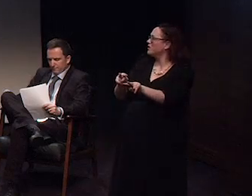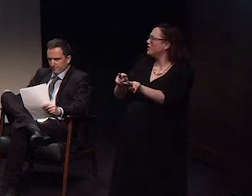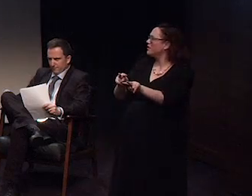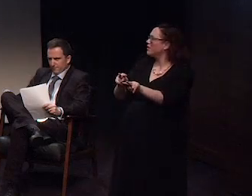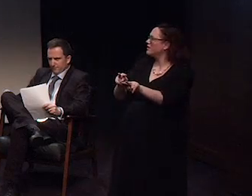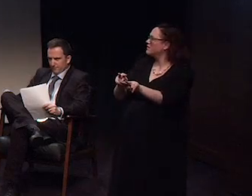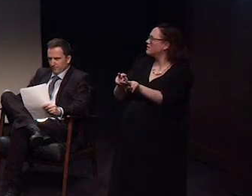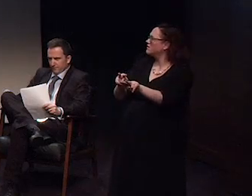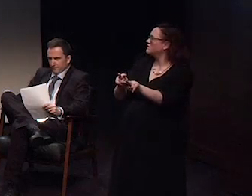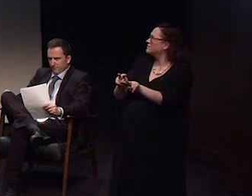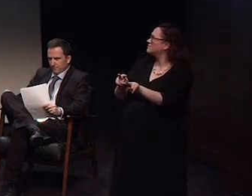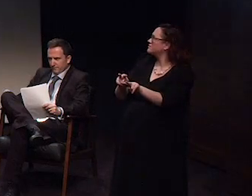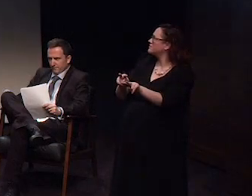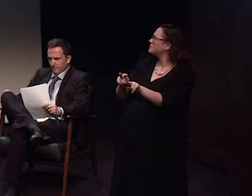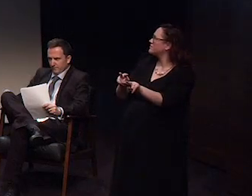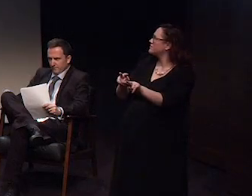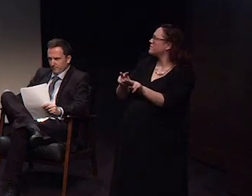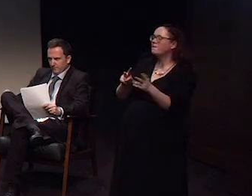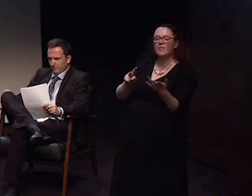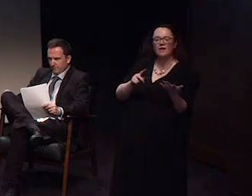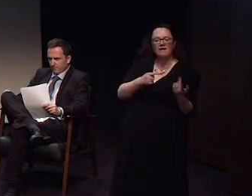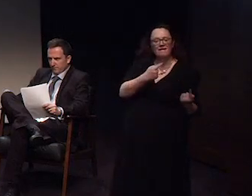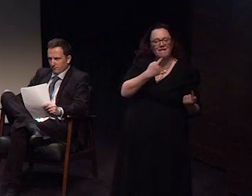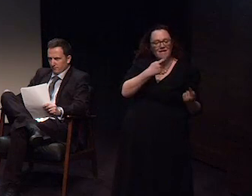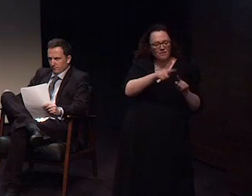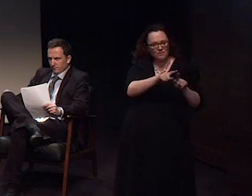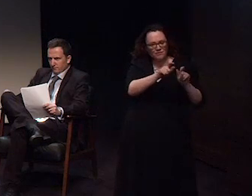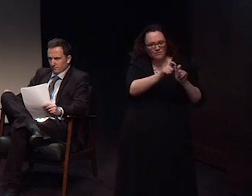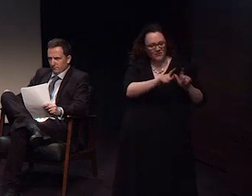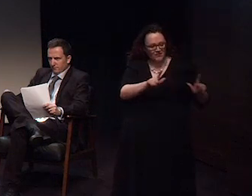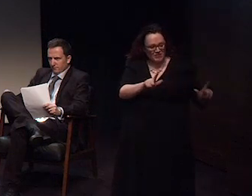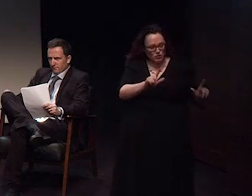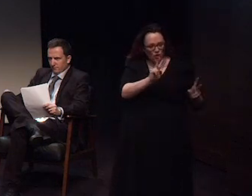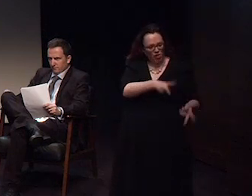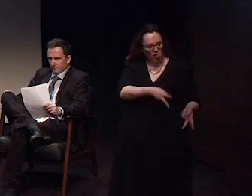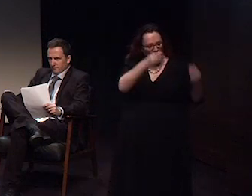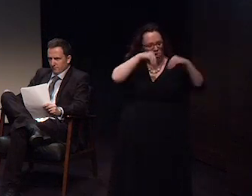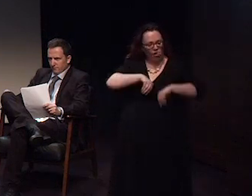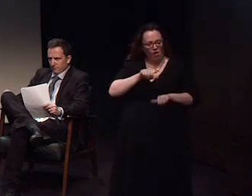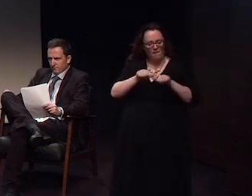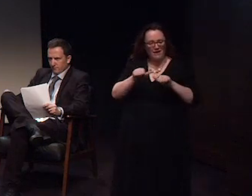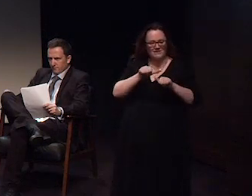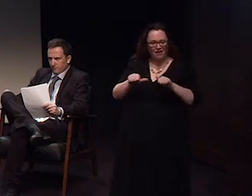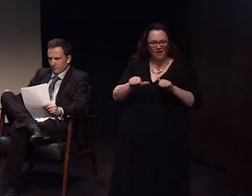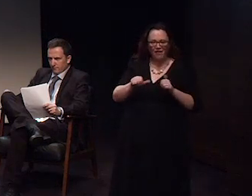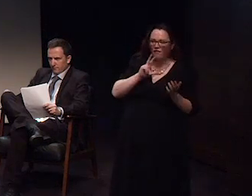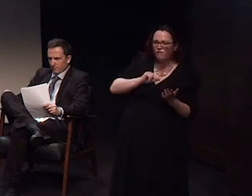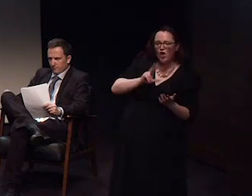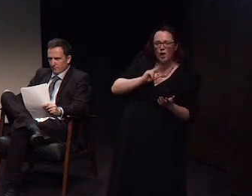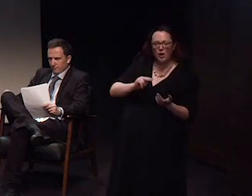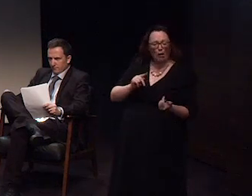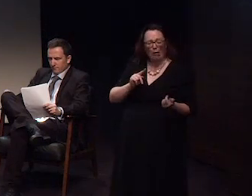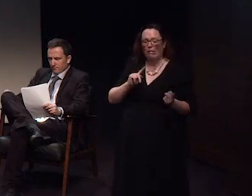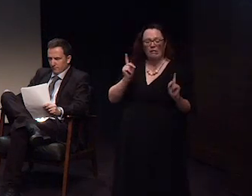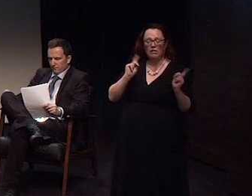to verbal information, as we can see in this simulation when the starting of CPR is made